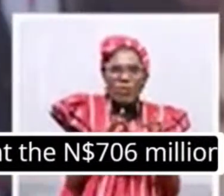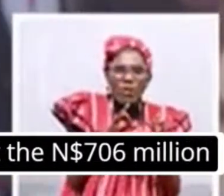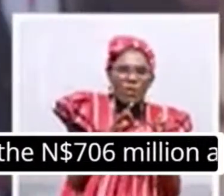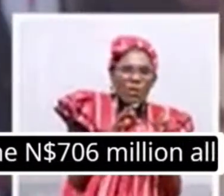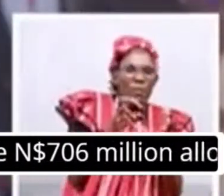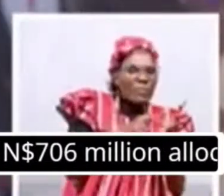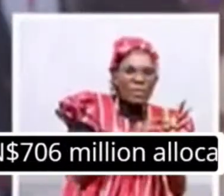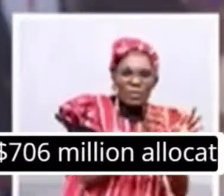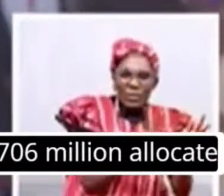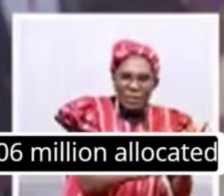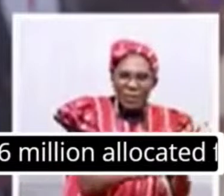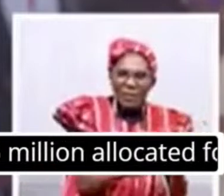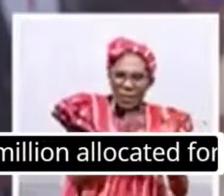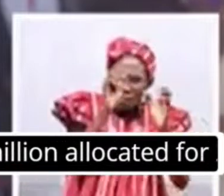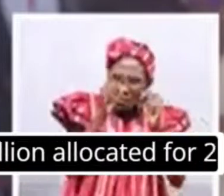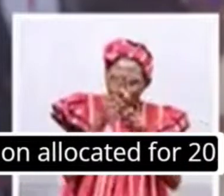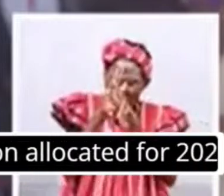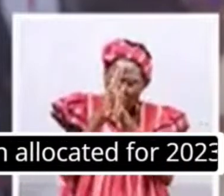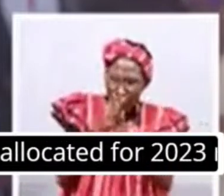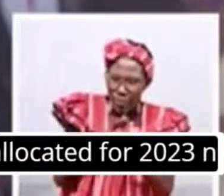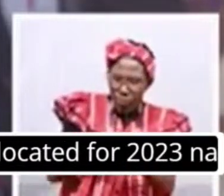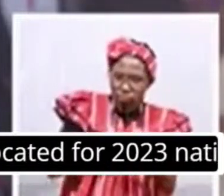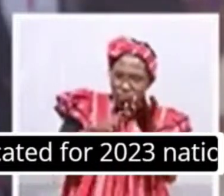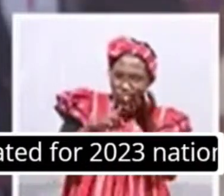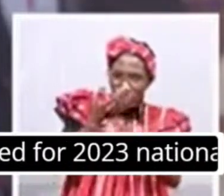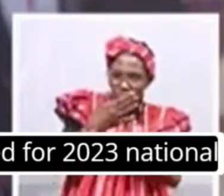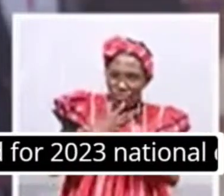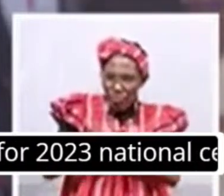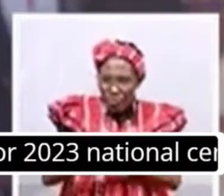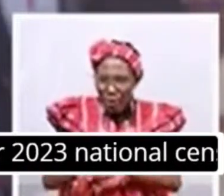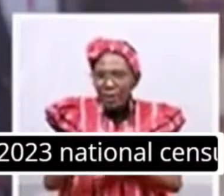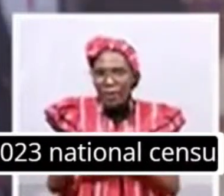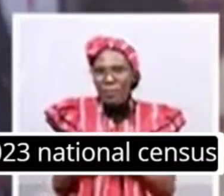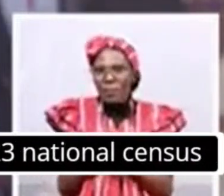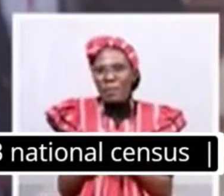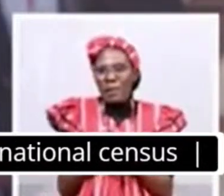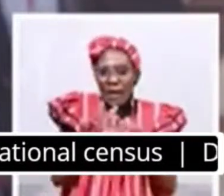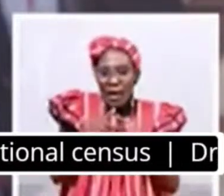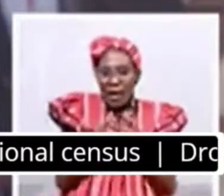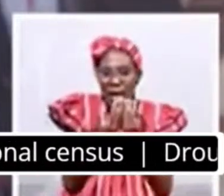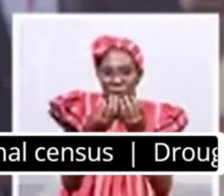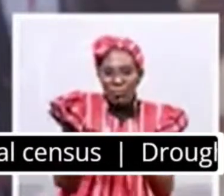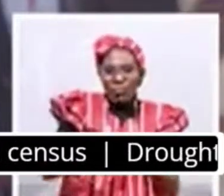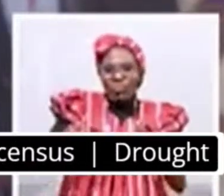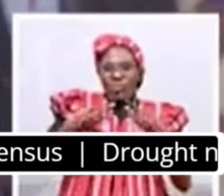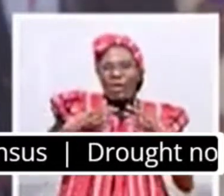peace, stability and unity, and how we acquire it.